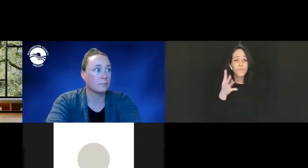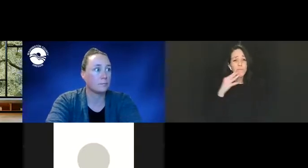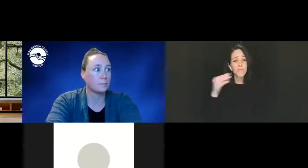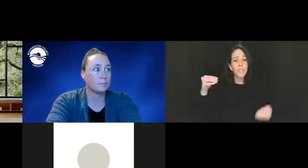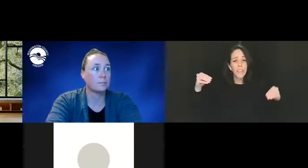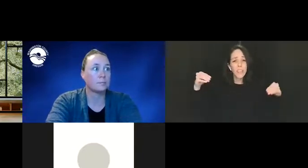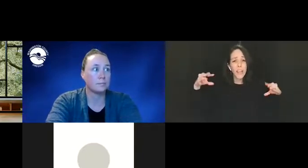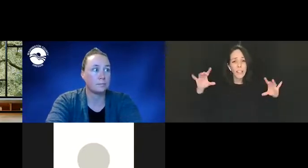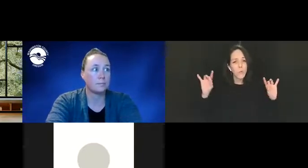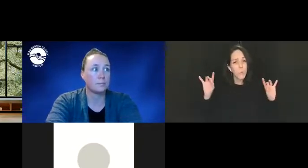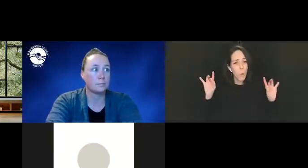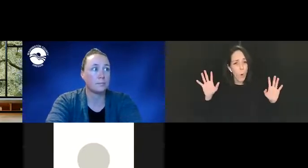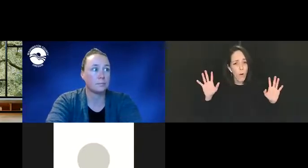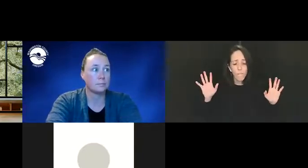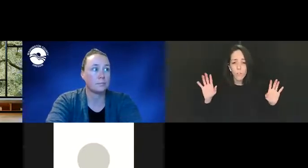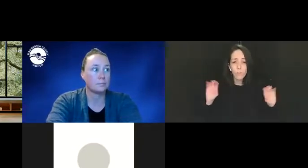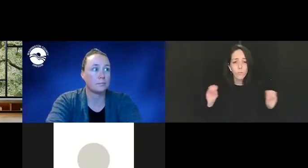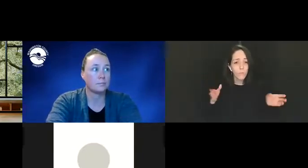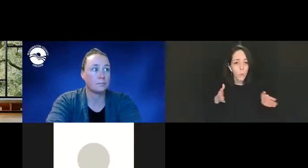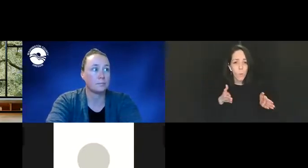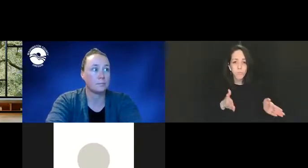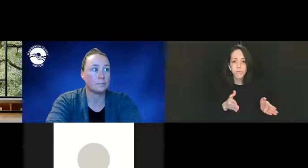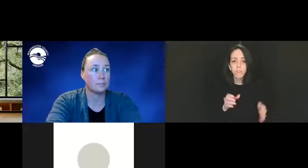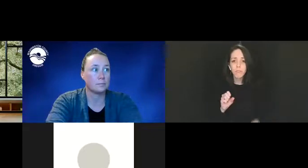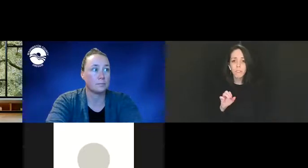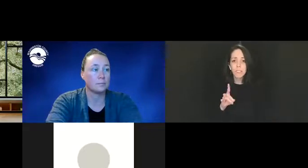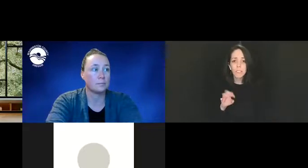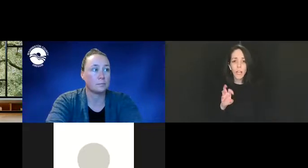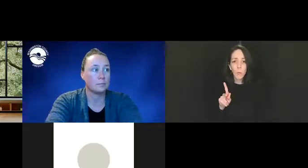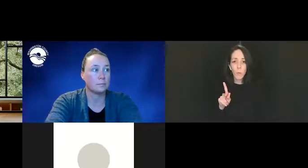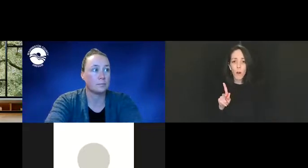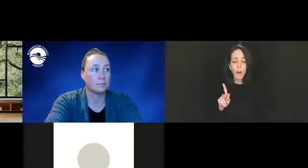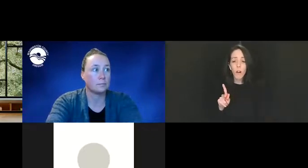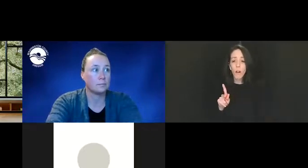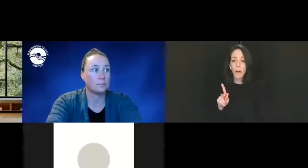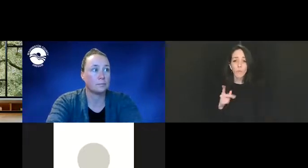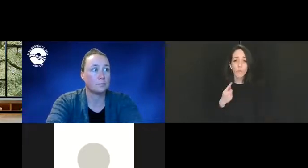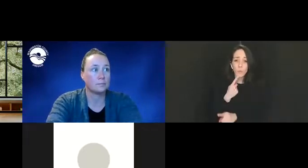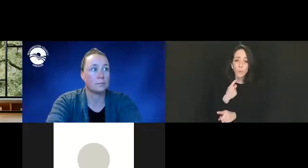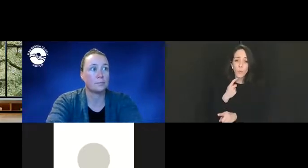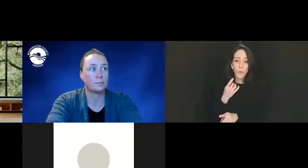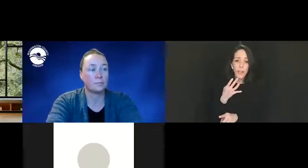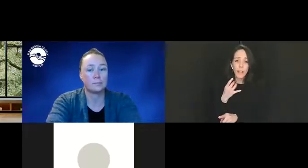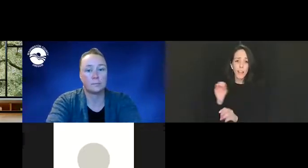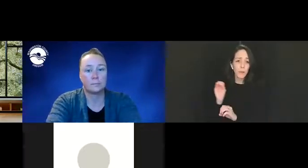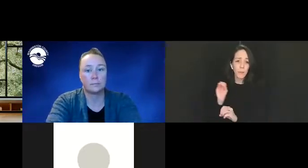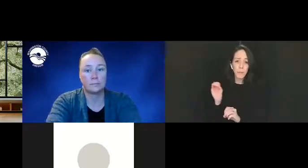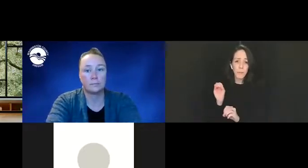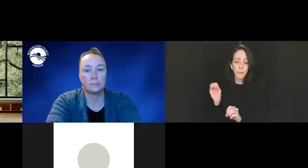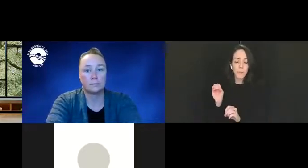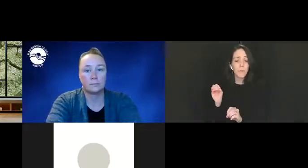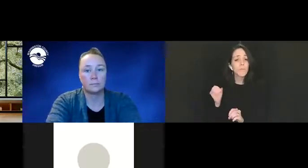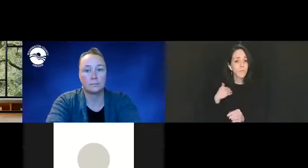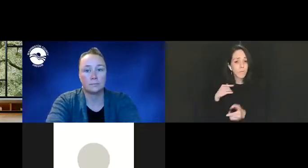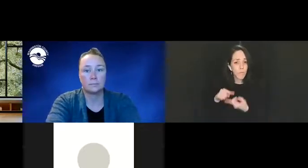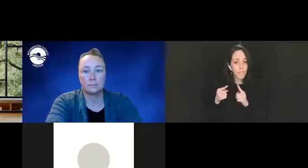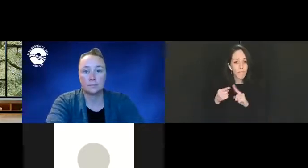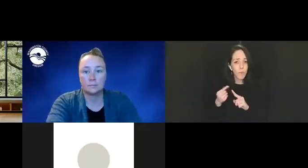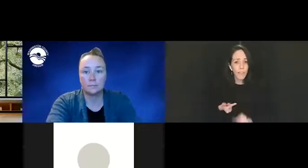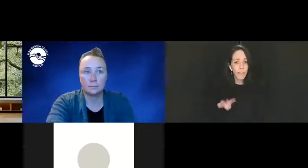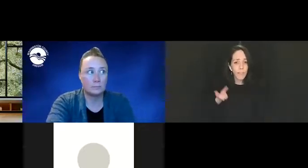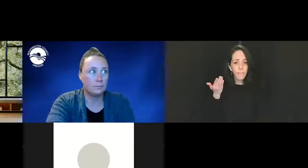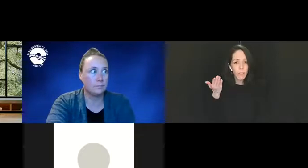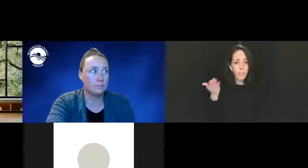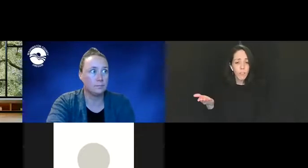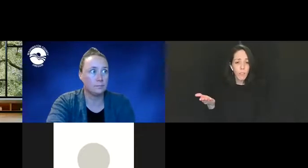sidewalks and there is no stoplights. I have friends that live on between